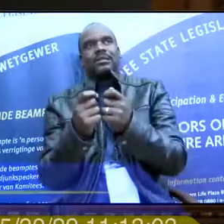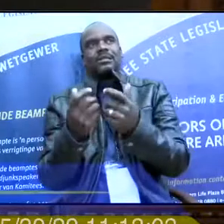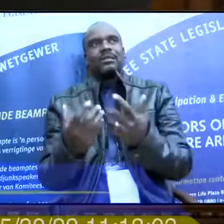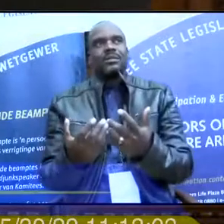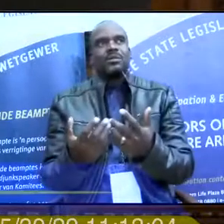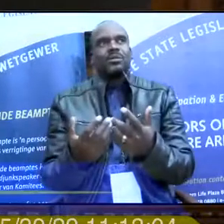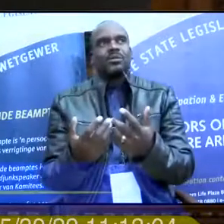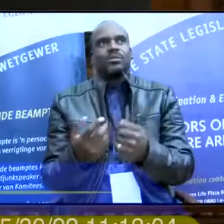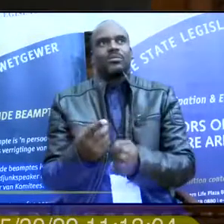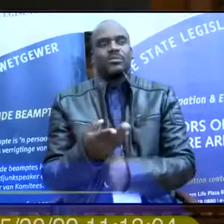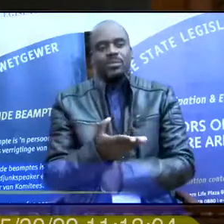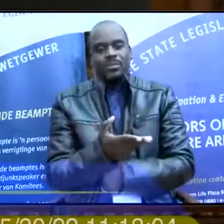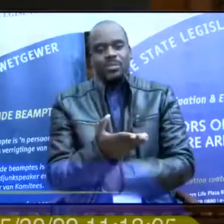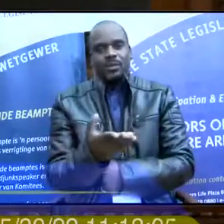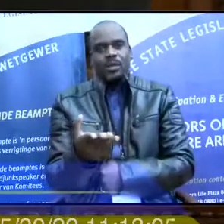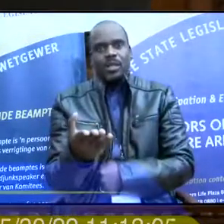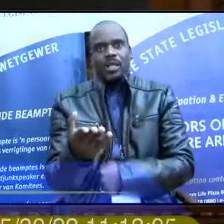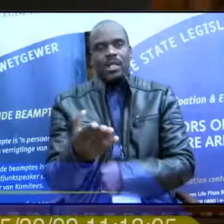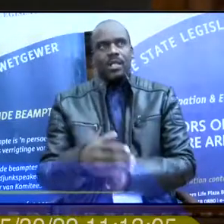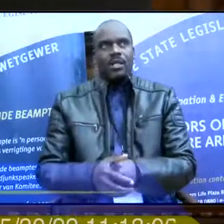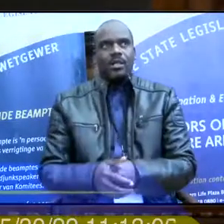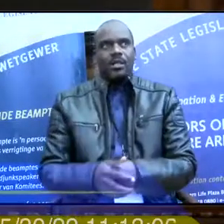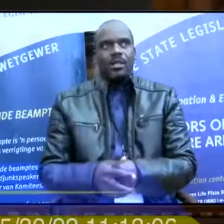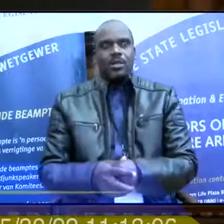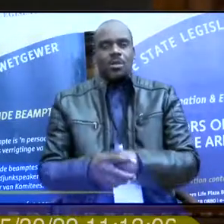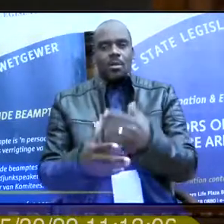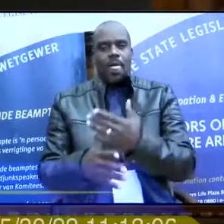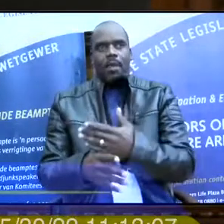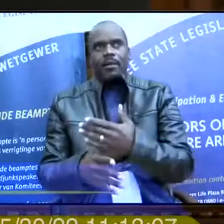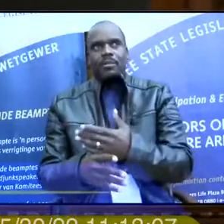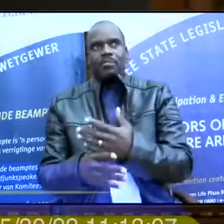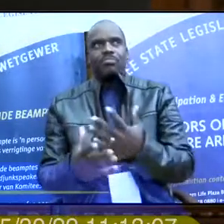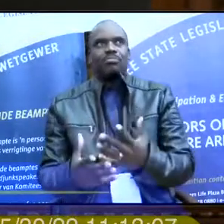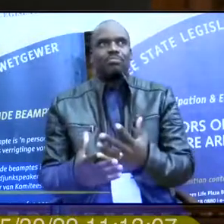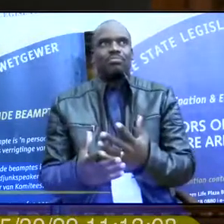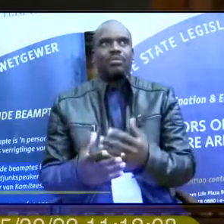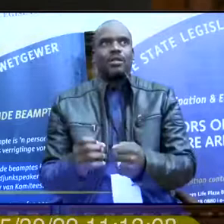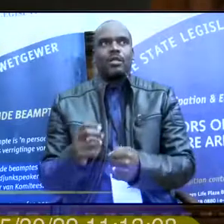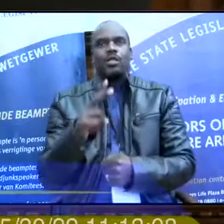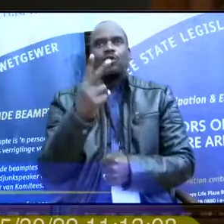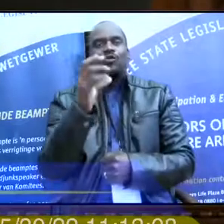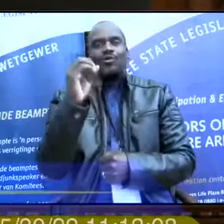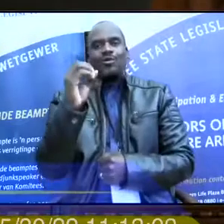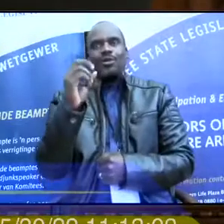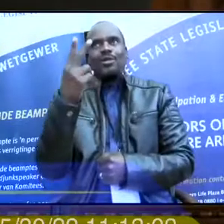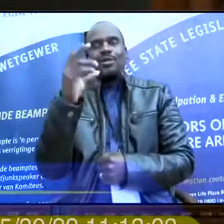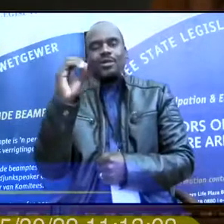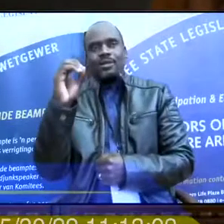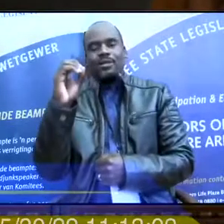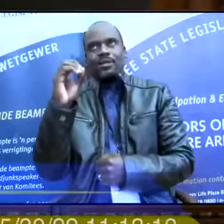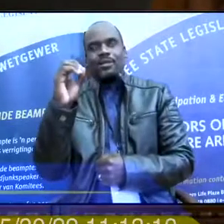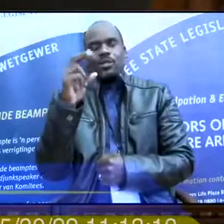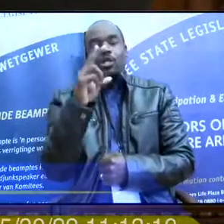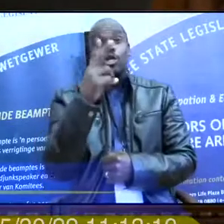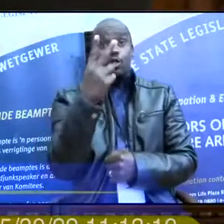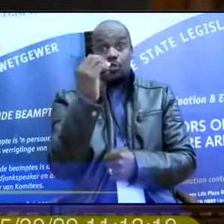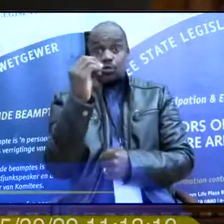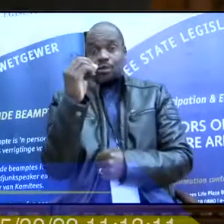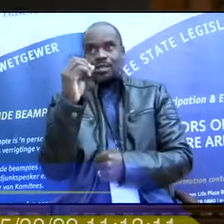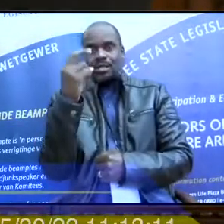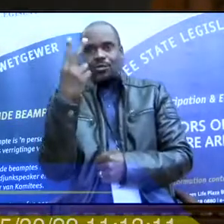reduction in the inflation rate of 5.7 in january 2022 and you know our current target is still six